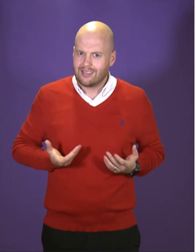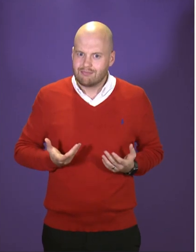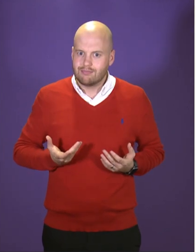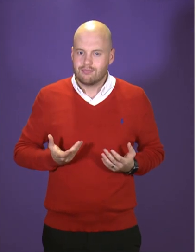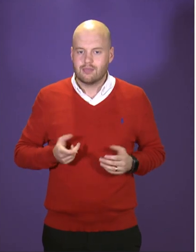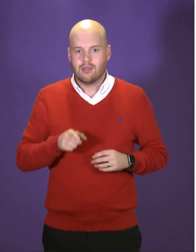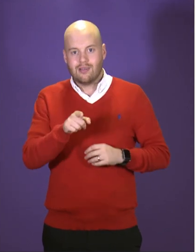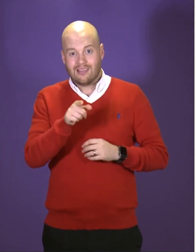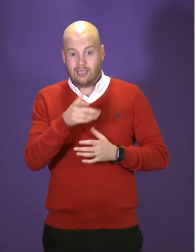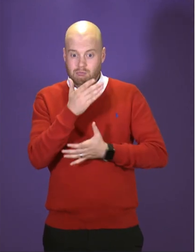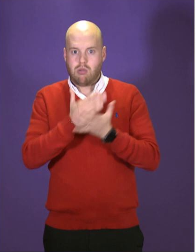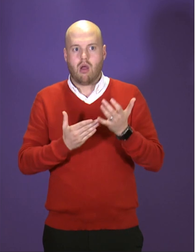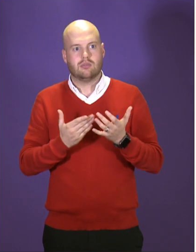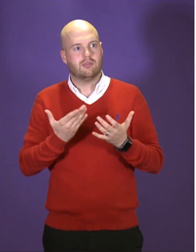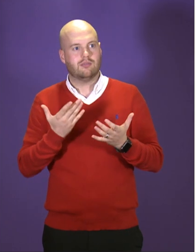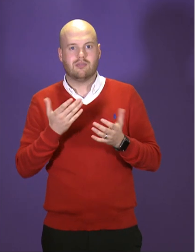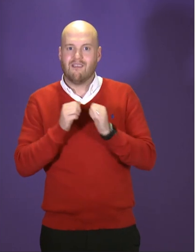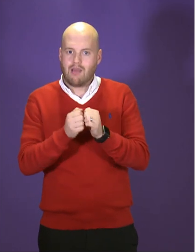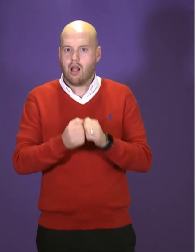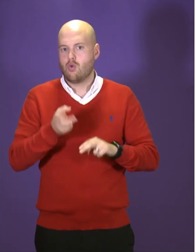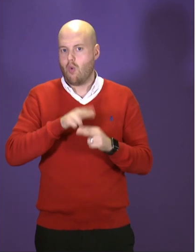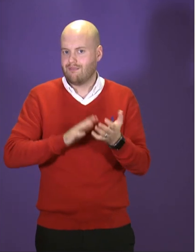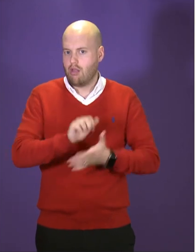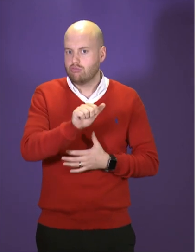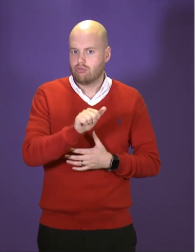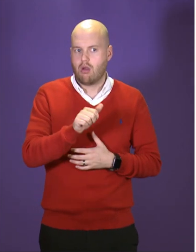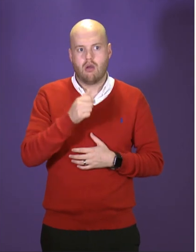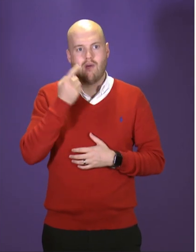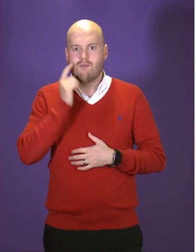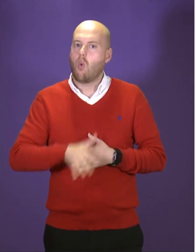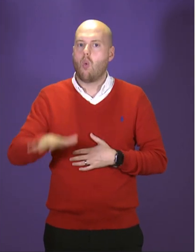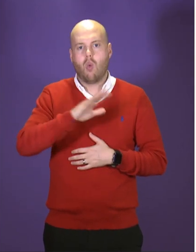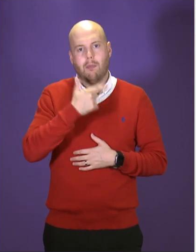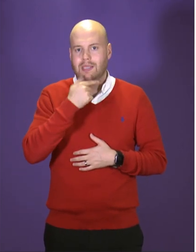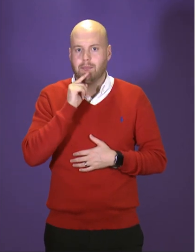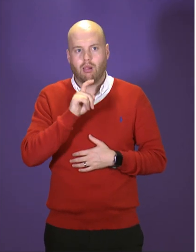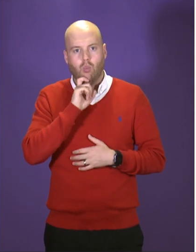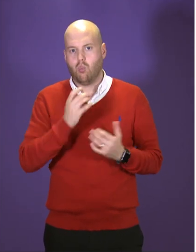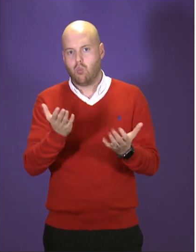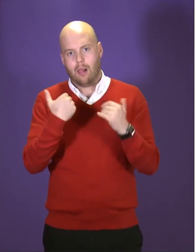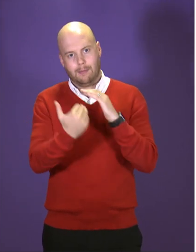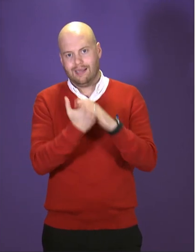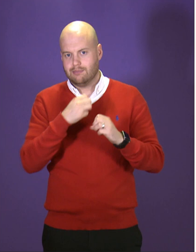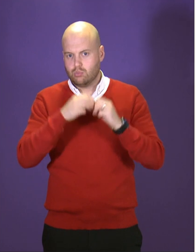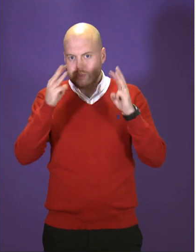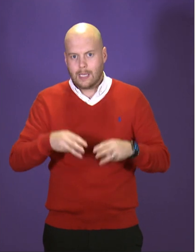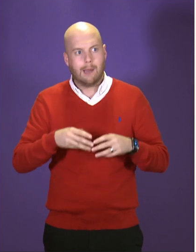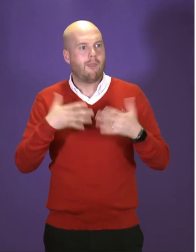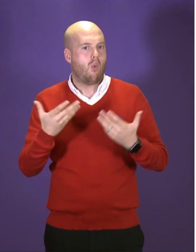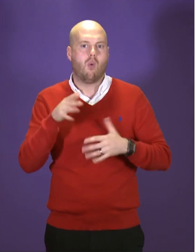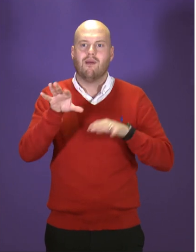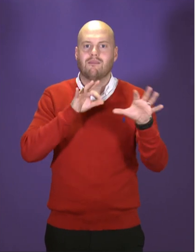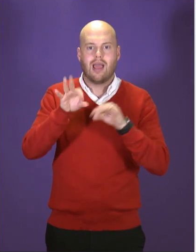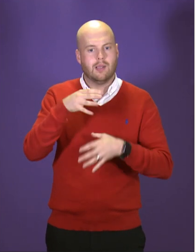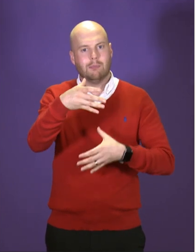of the intrinsic value of culture for all people who are welcomed into our museums or invited to participate